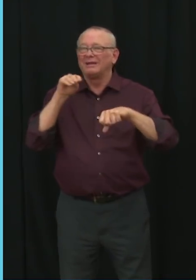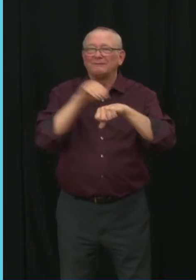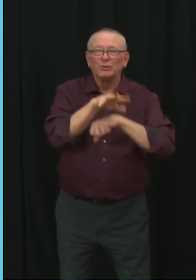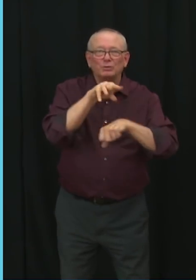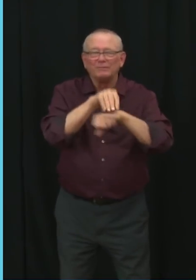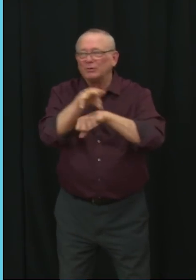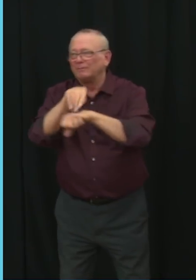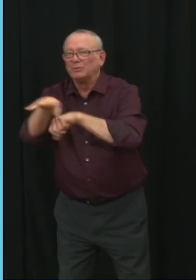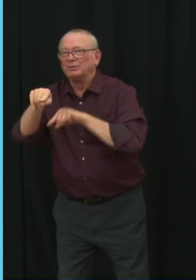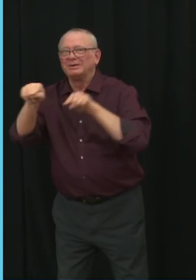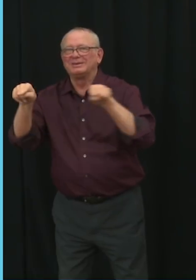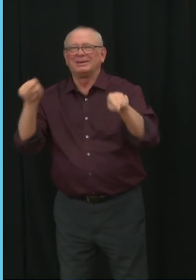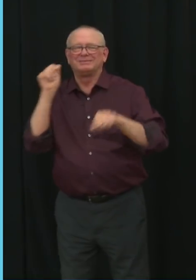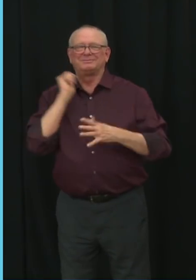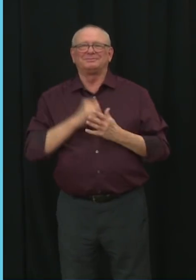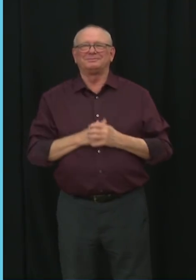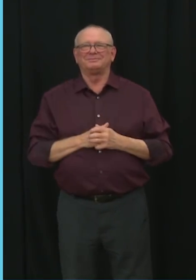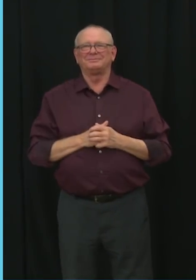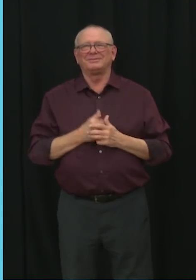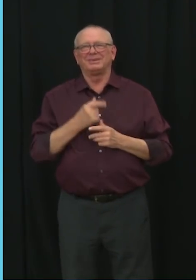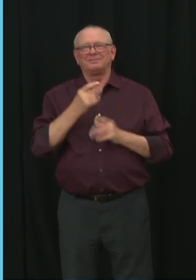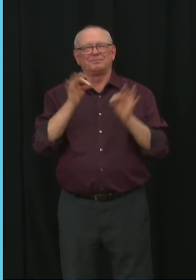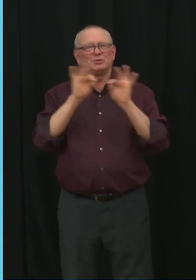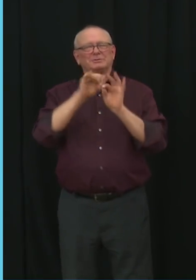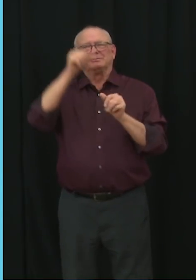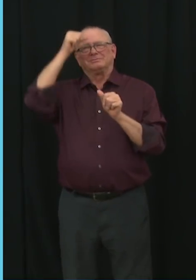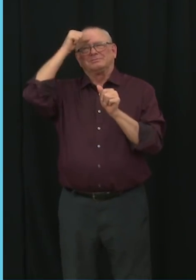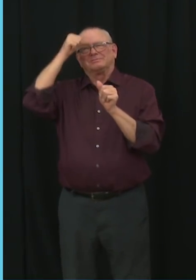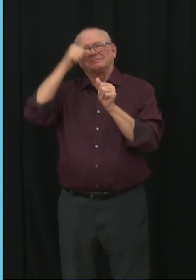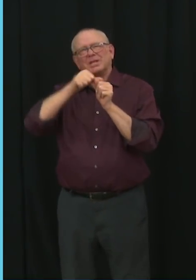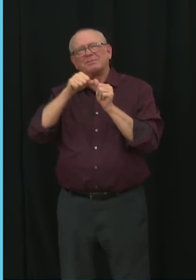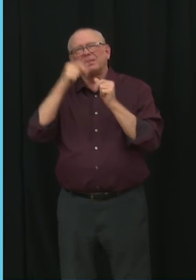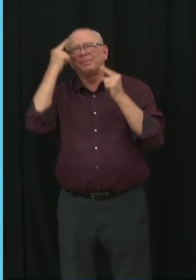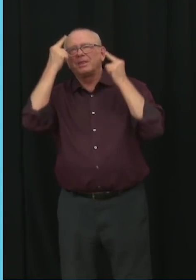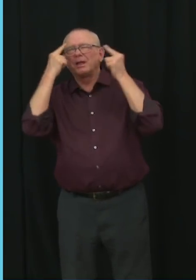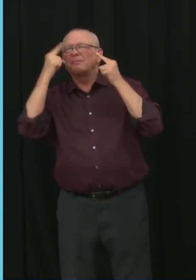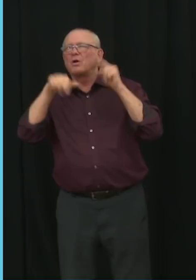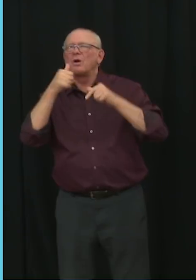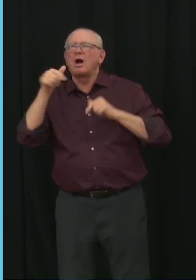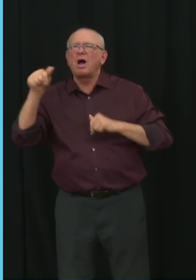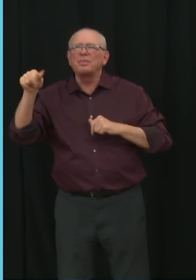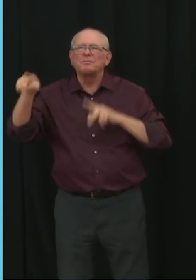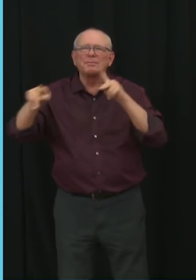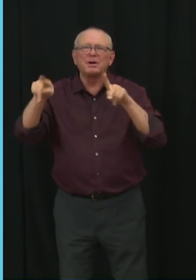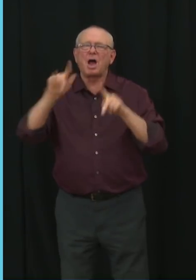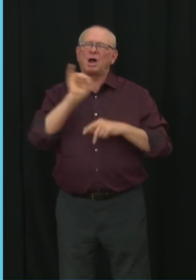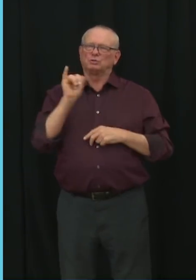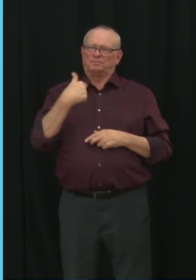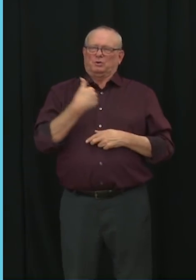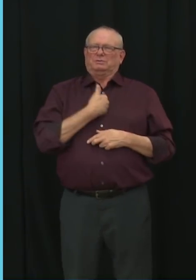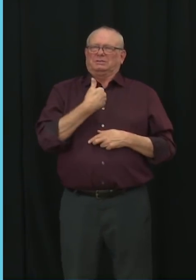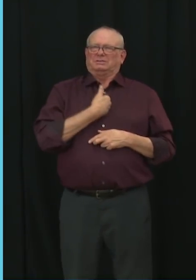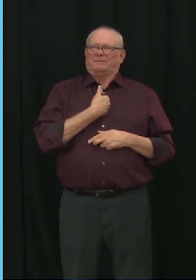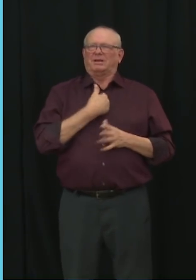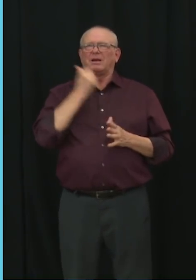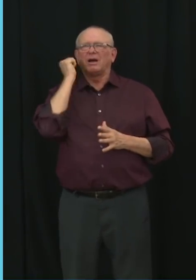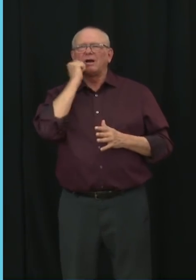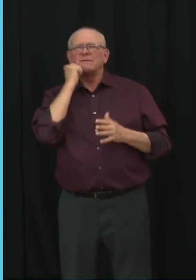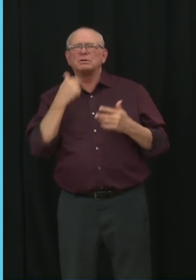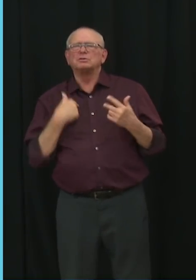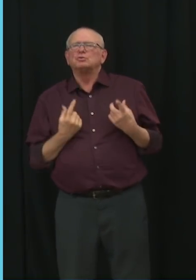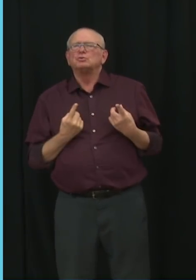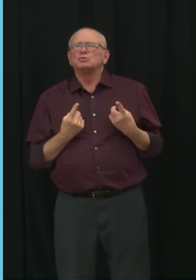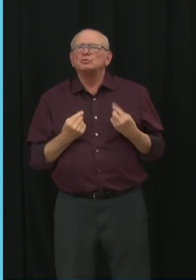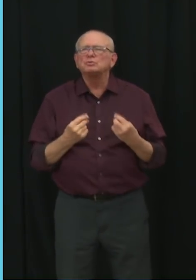stay mindful of that fact and that we think of others as well as ourselves as we go about our daily lives. Over